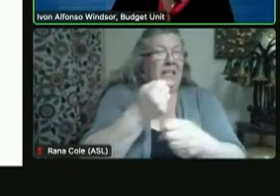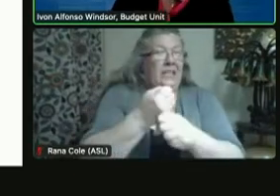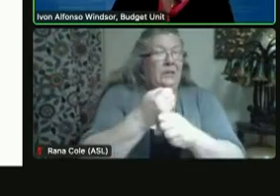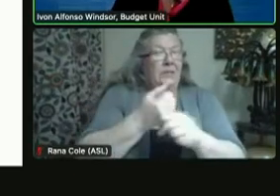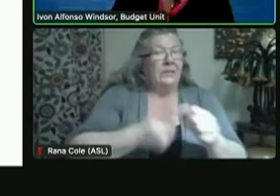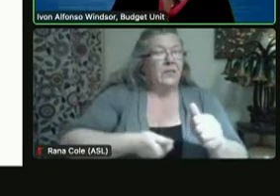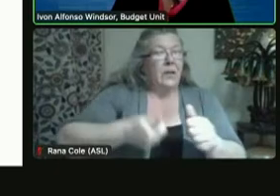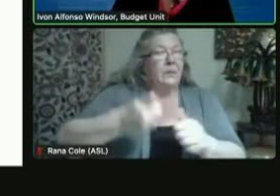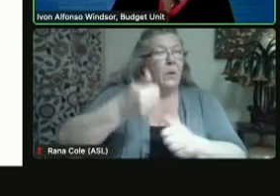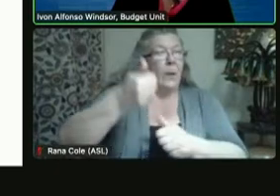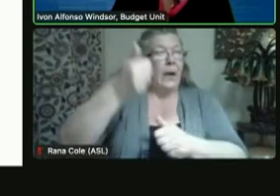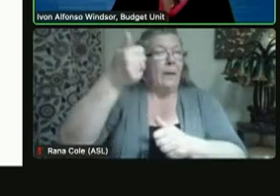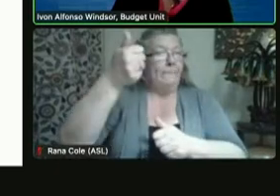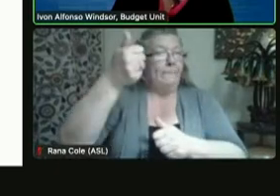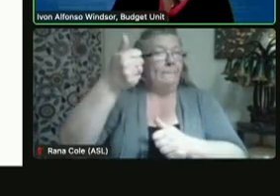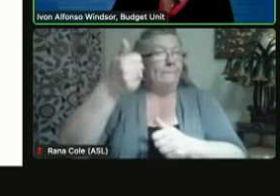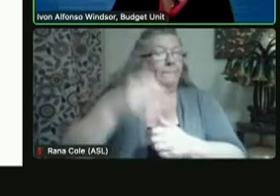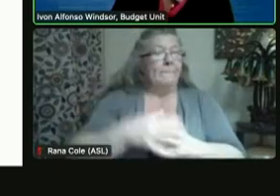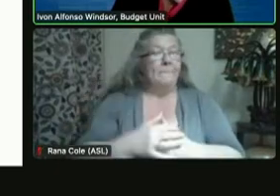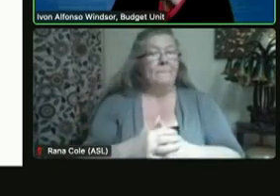Next slide.